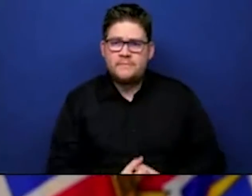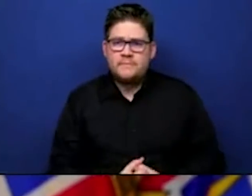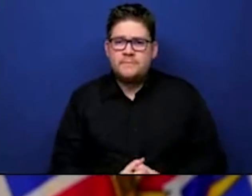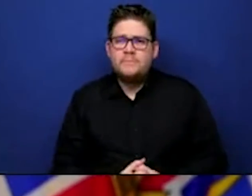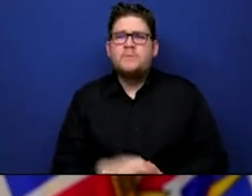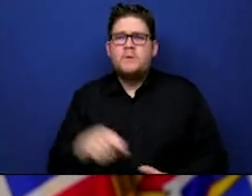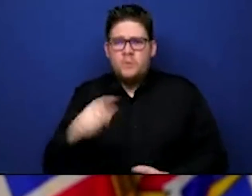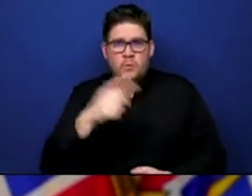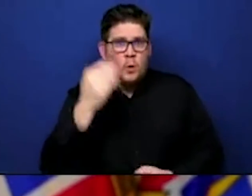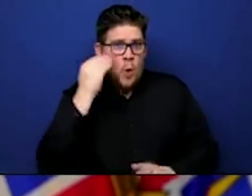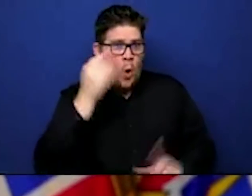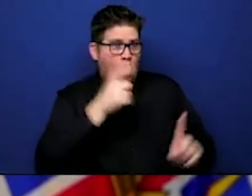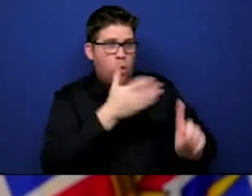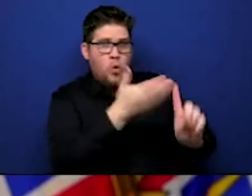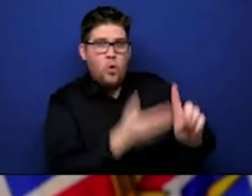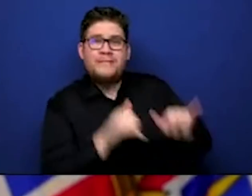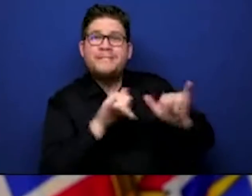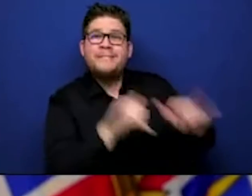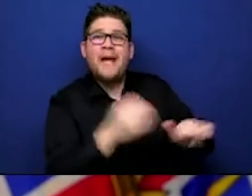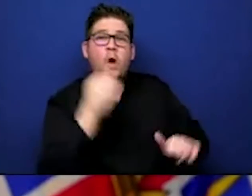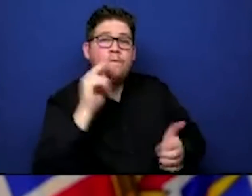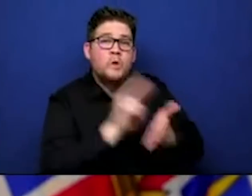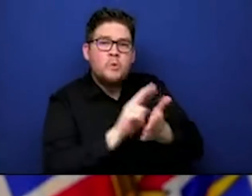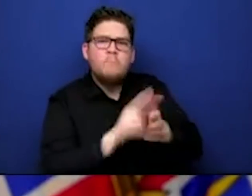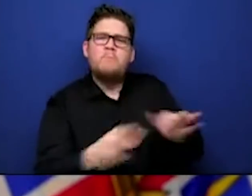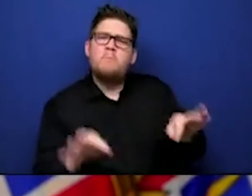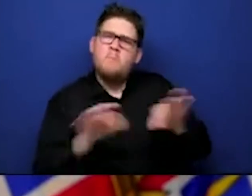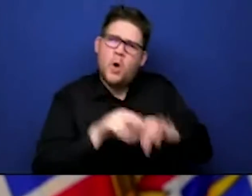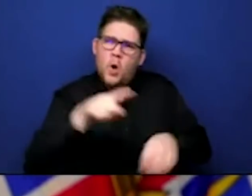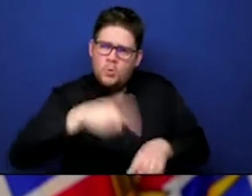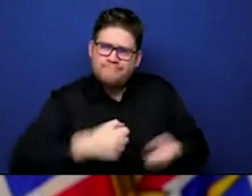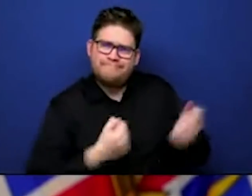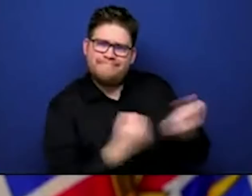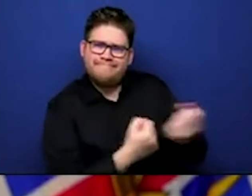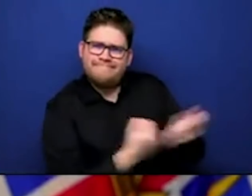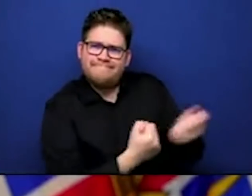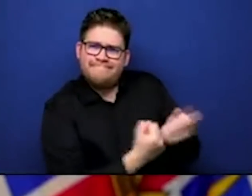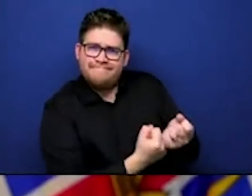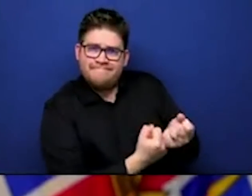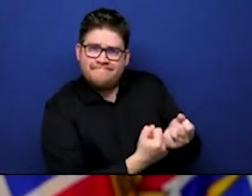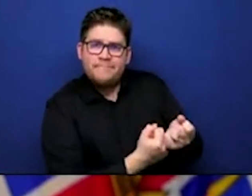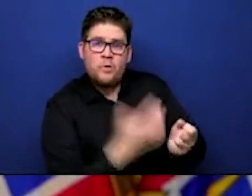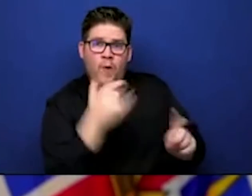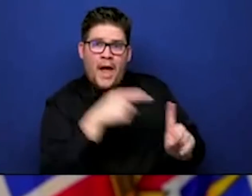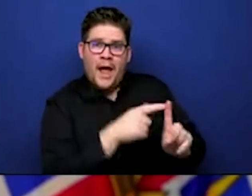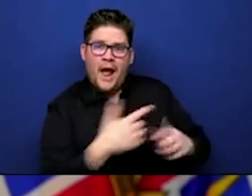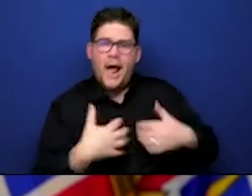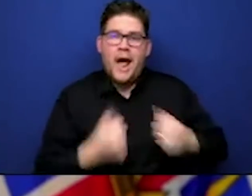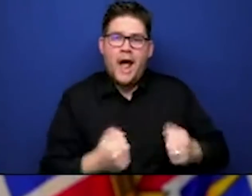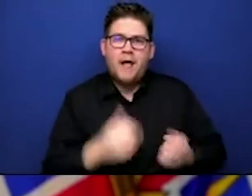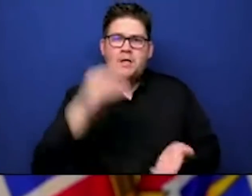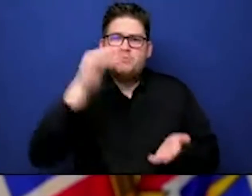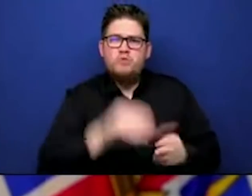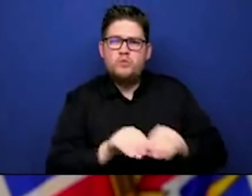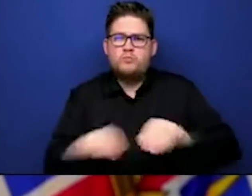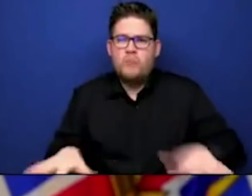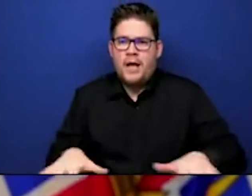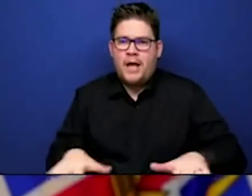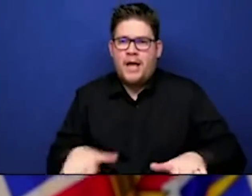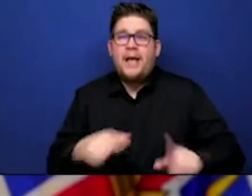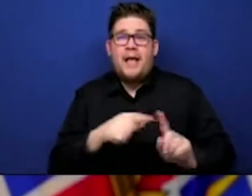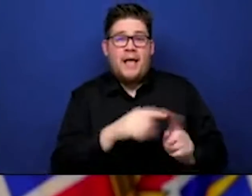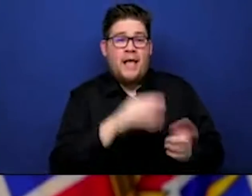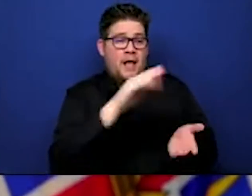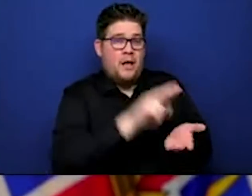to stay home until they are better and no longer contagious to others in your workplace. Tonight, the new